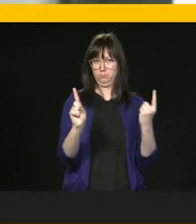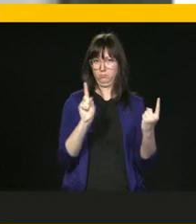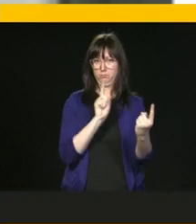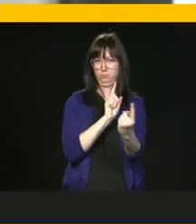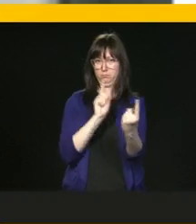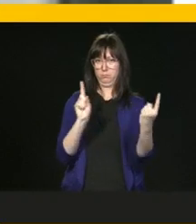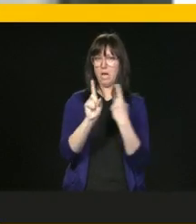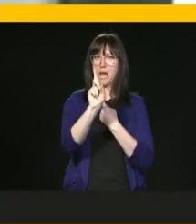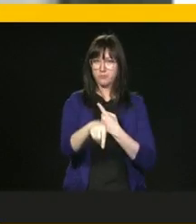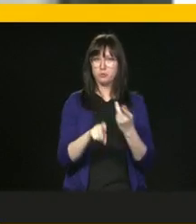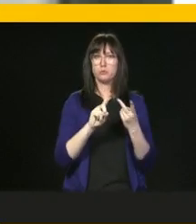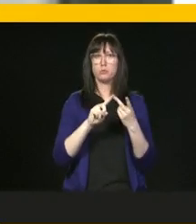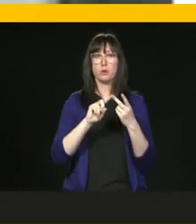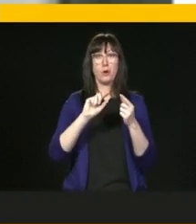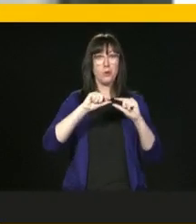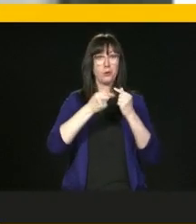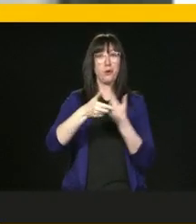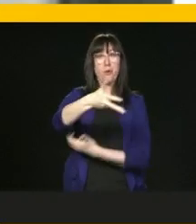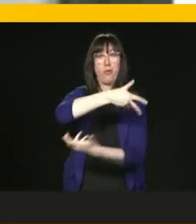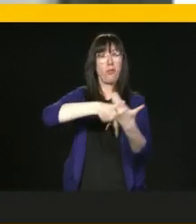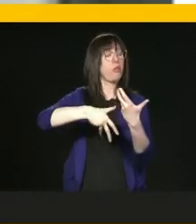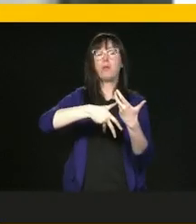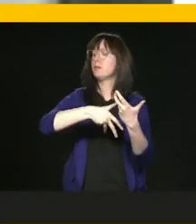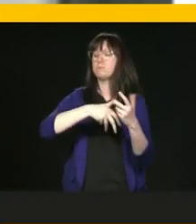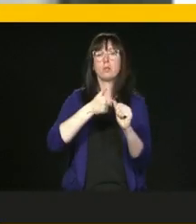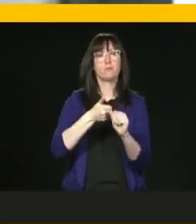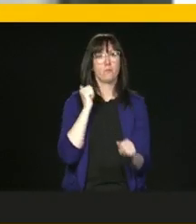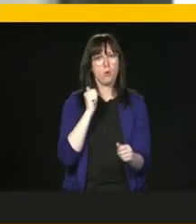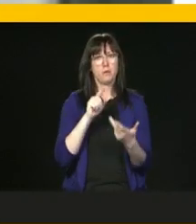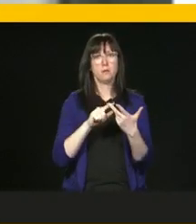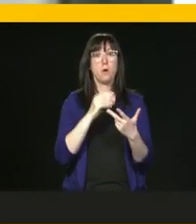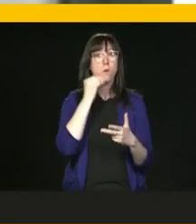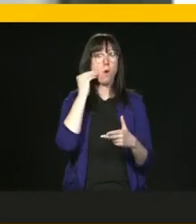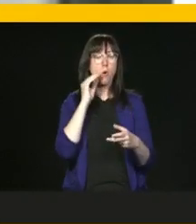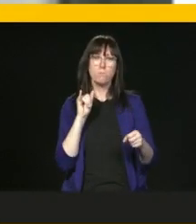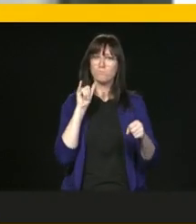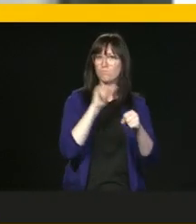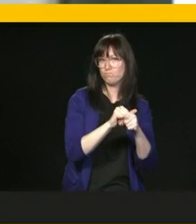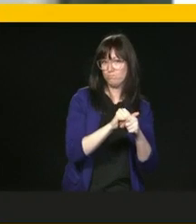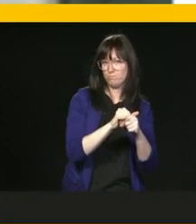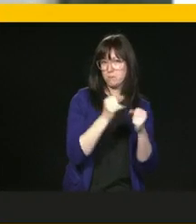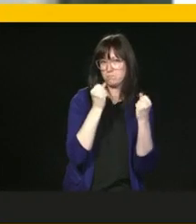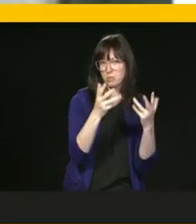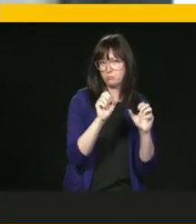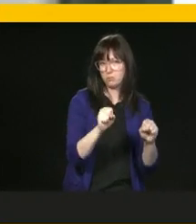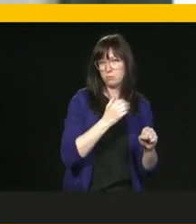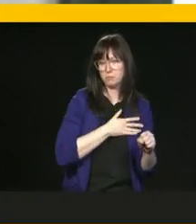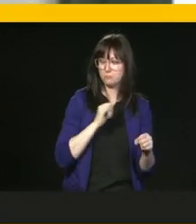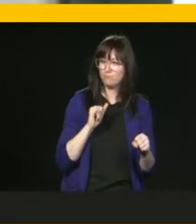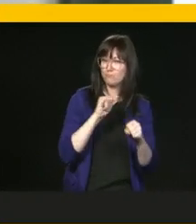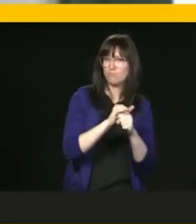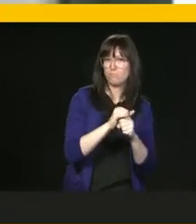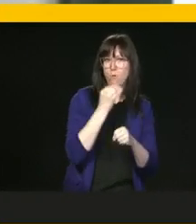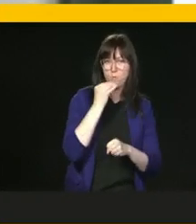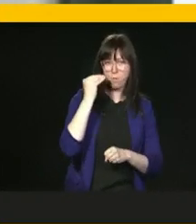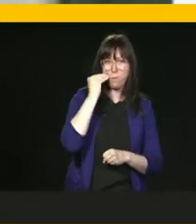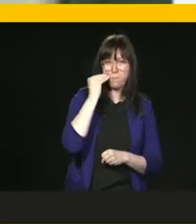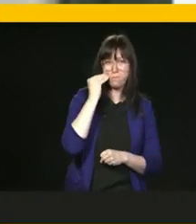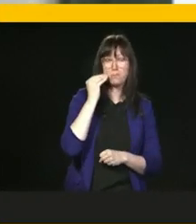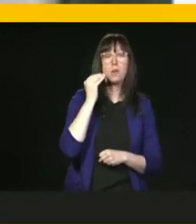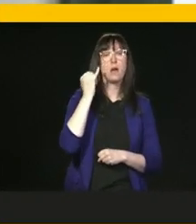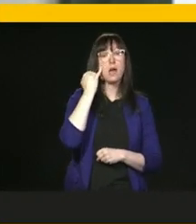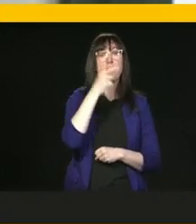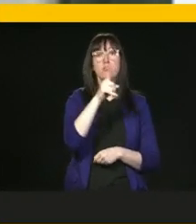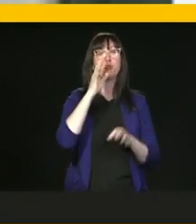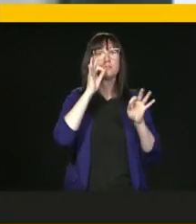means avoiding groups. It means staying home as much as possible. If you choose